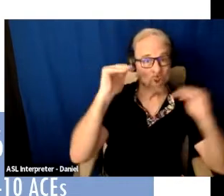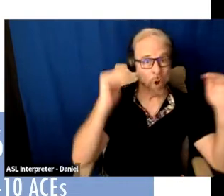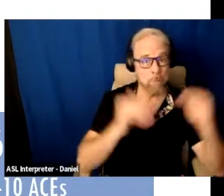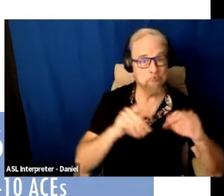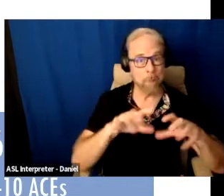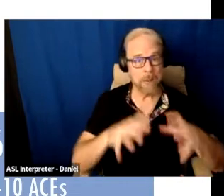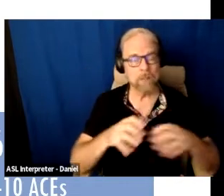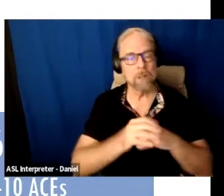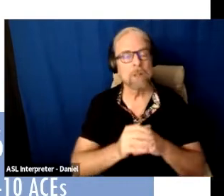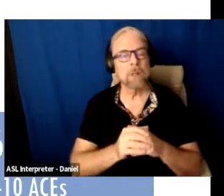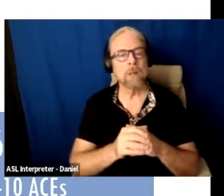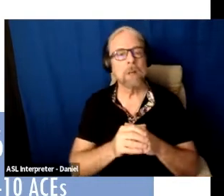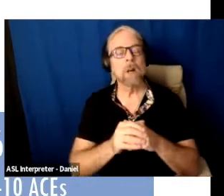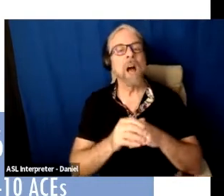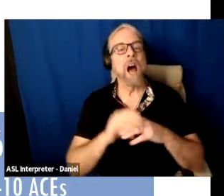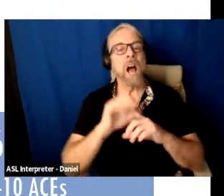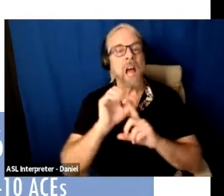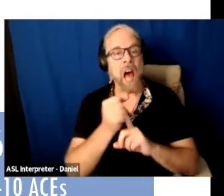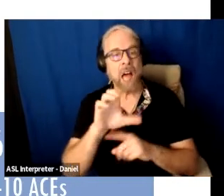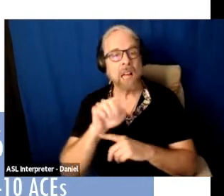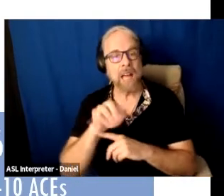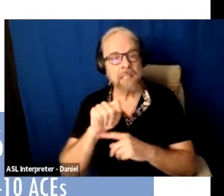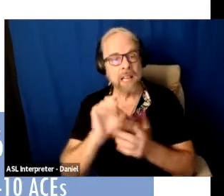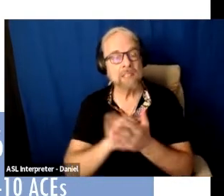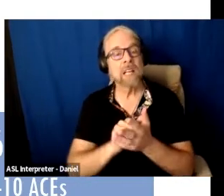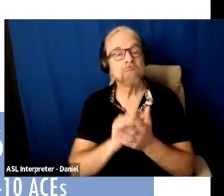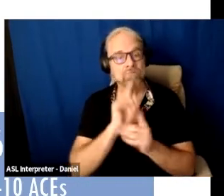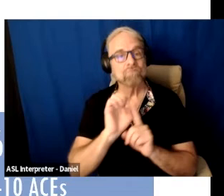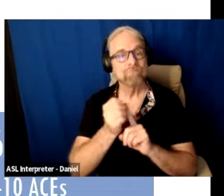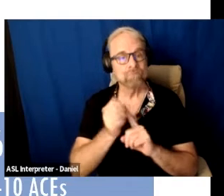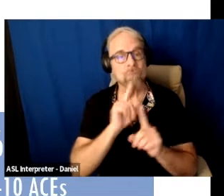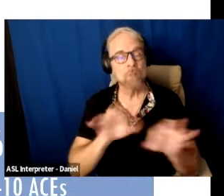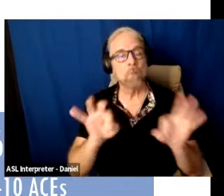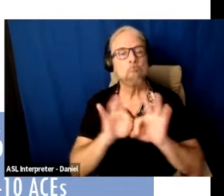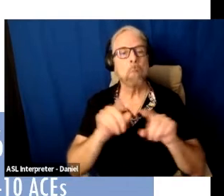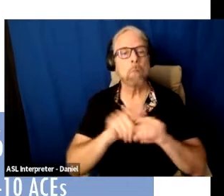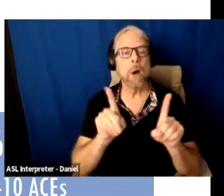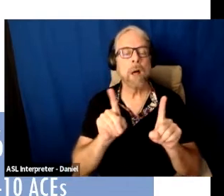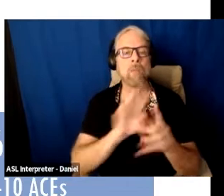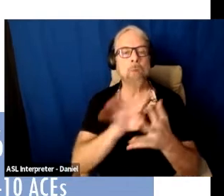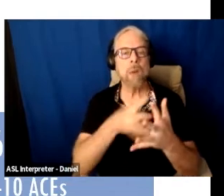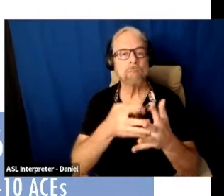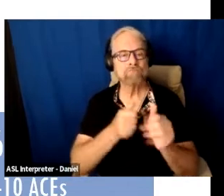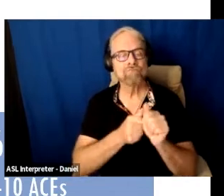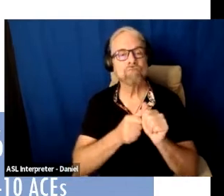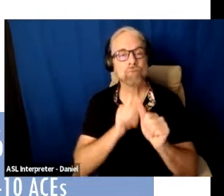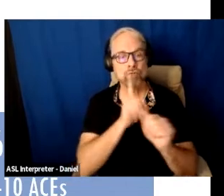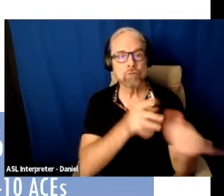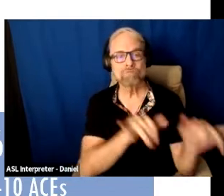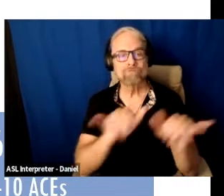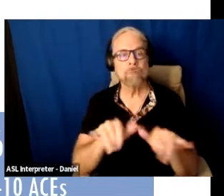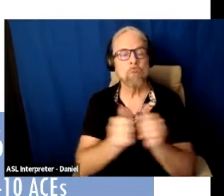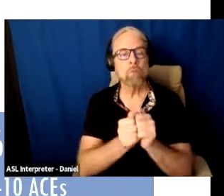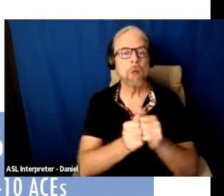So context does matter, but the pattern holds both in terms of context and in terms